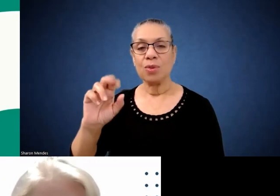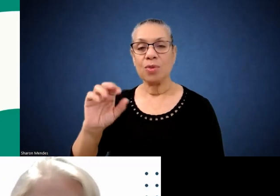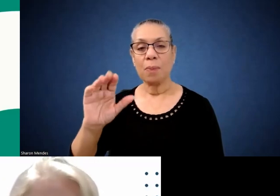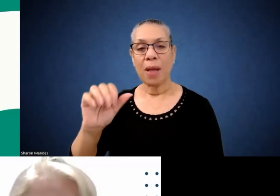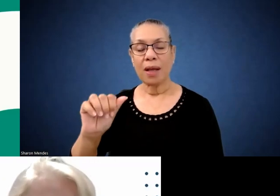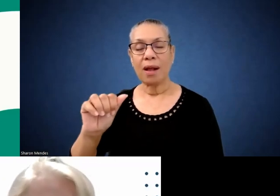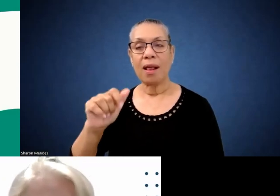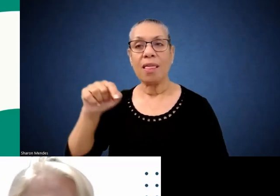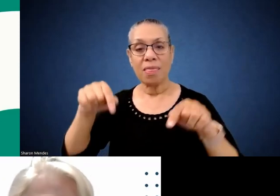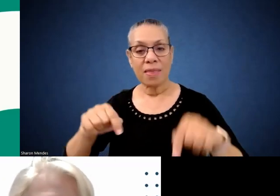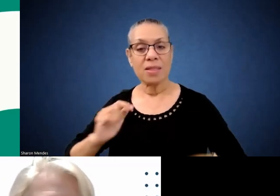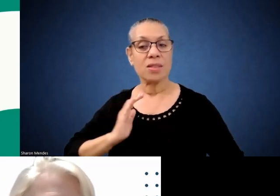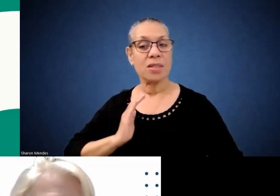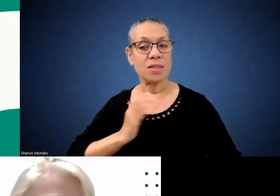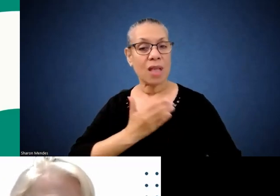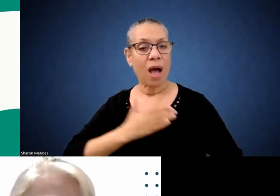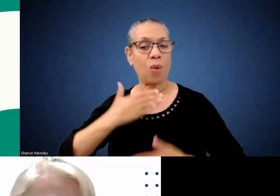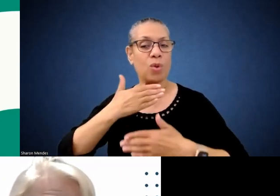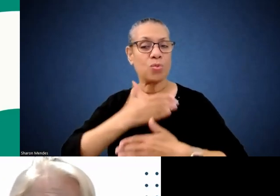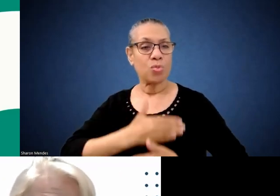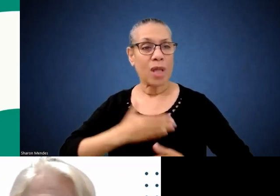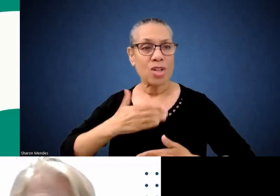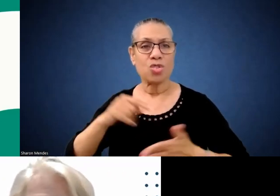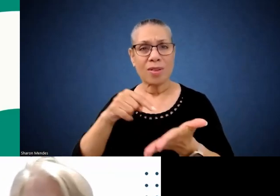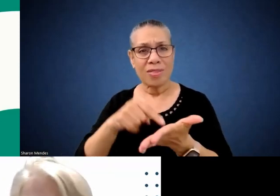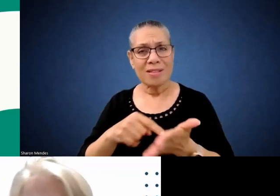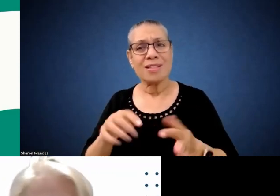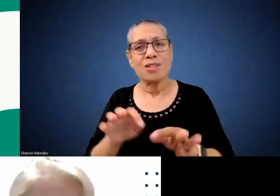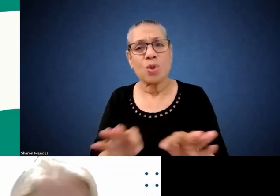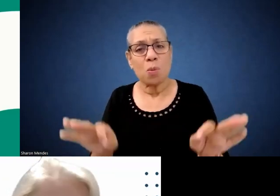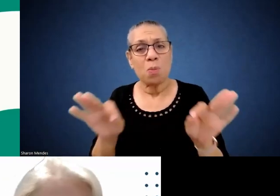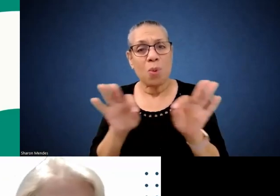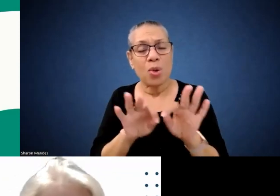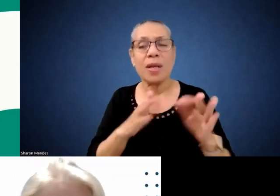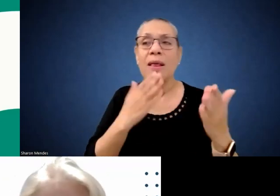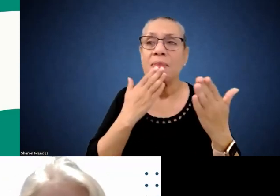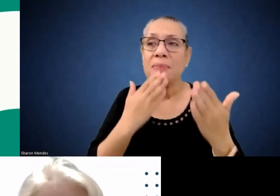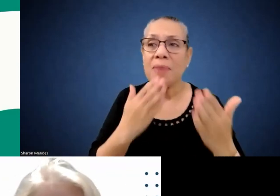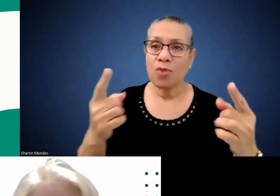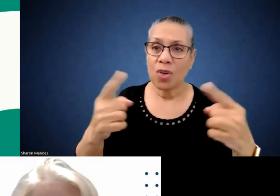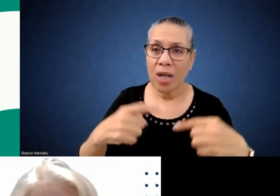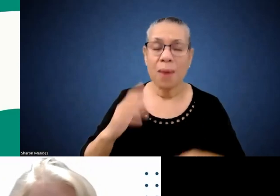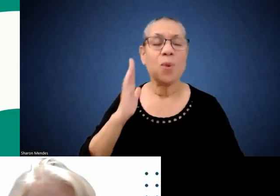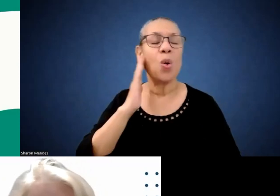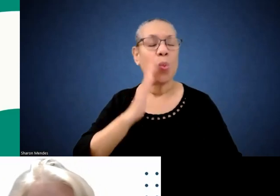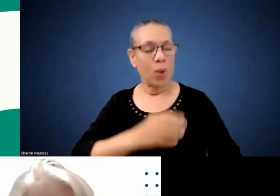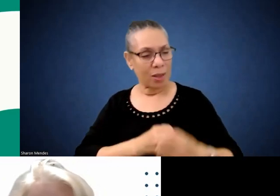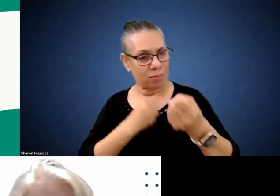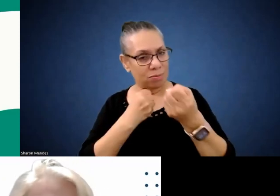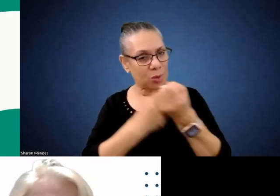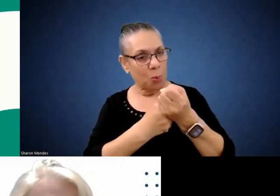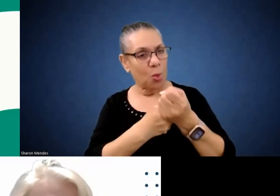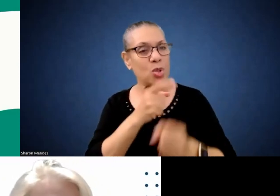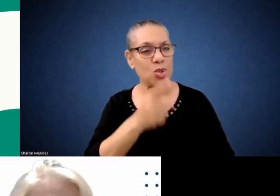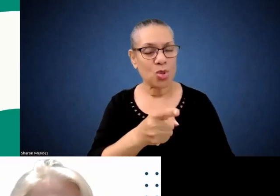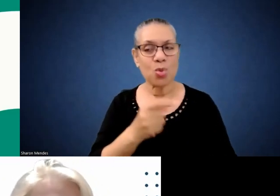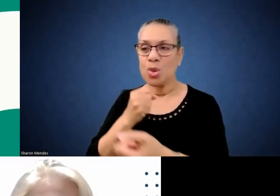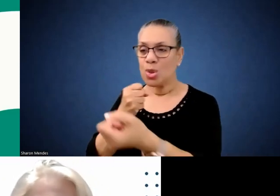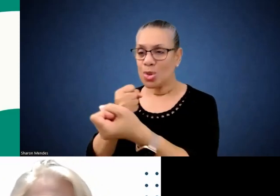so important, and I'm so glad that everybody came out, and we will continue to support you and support our families.